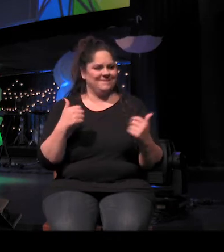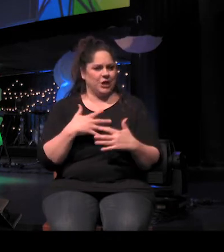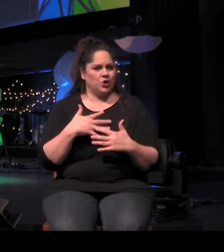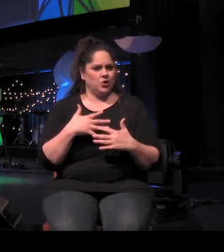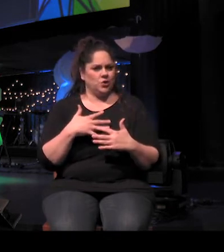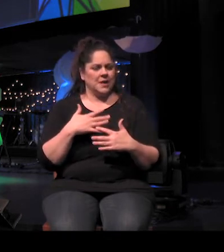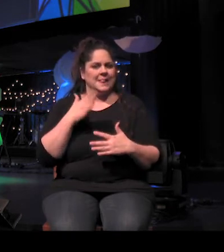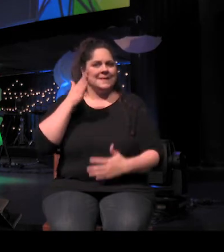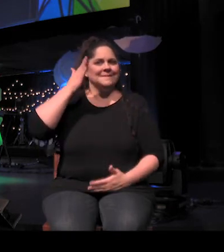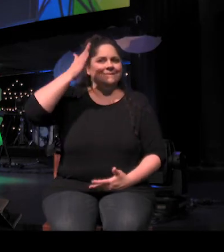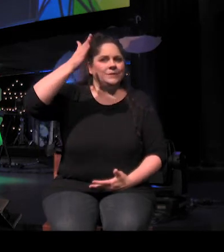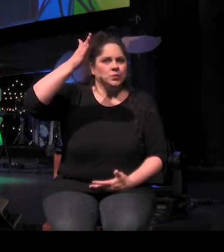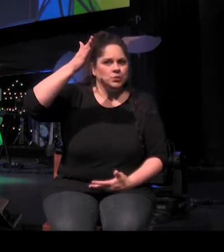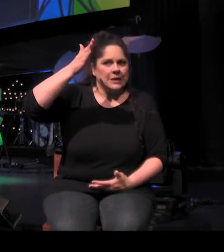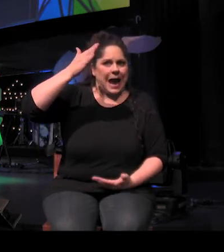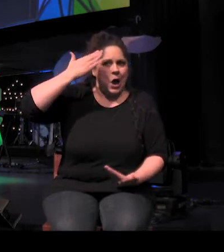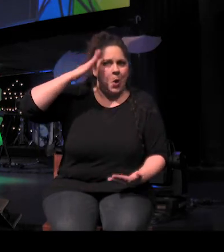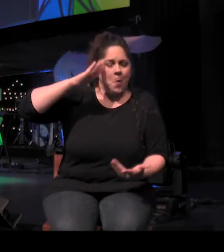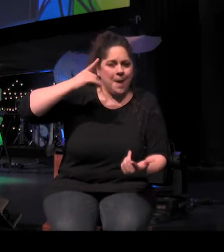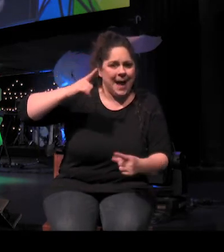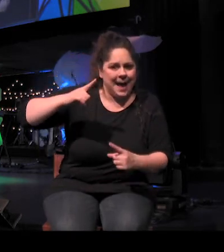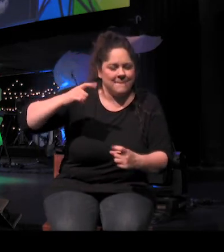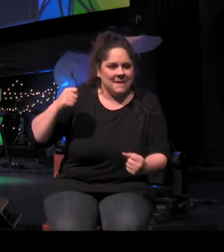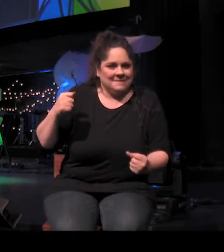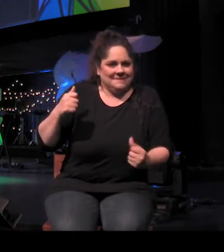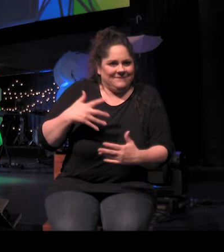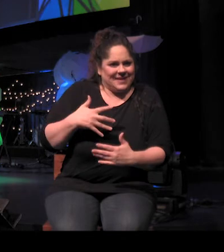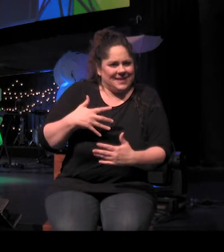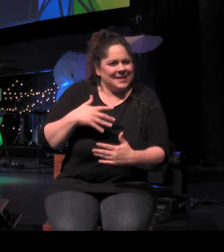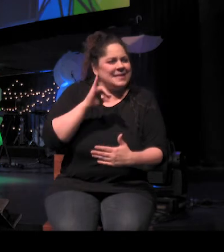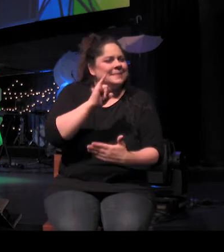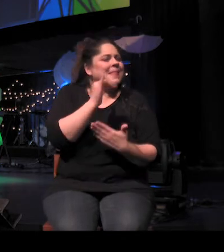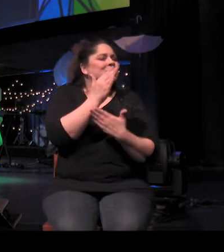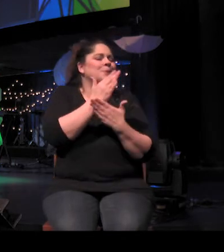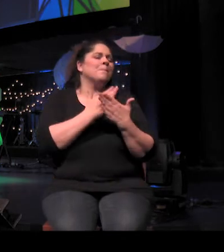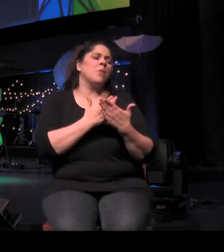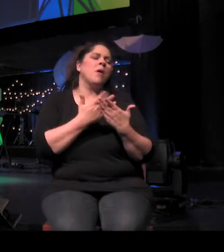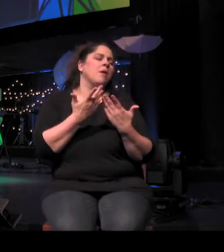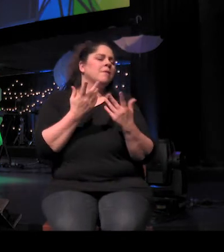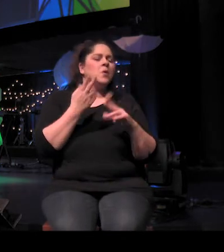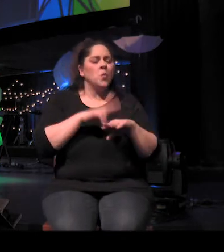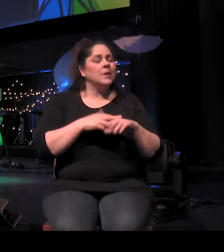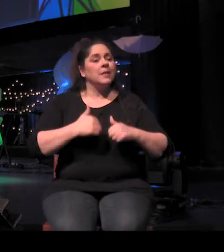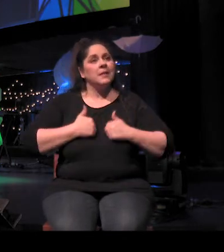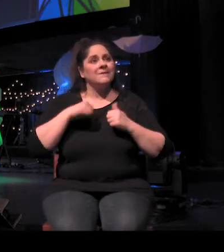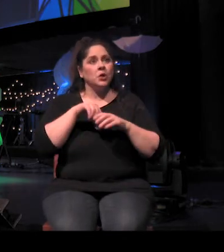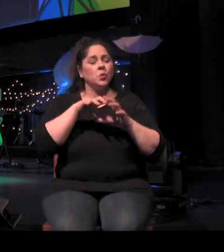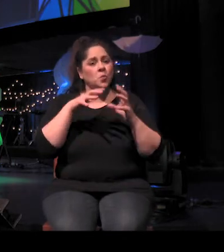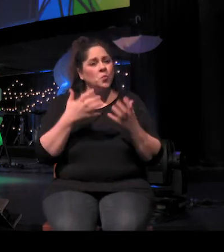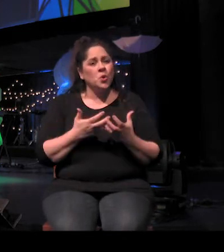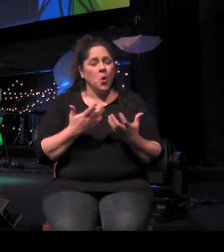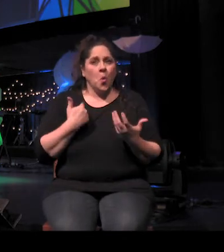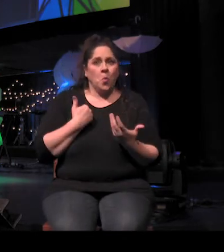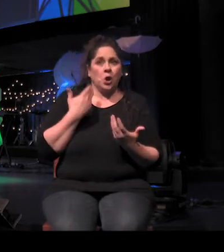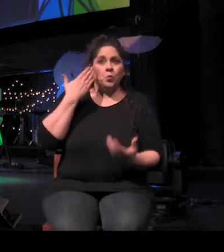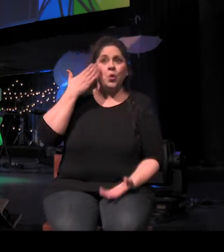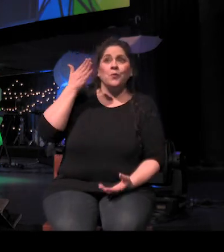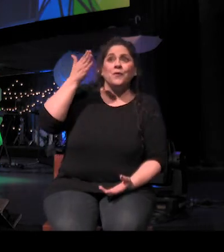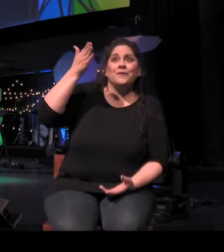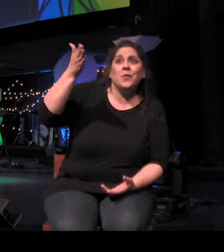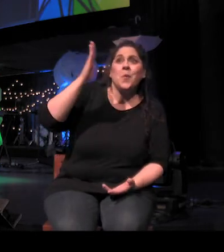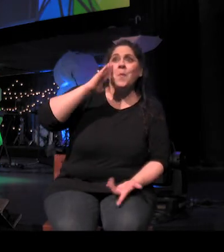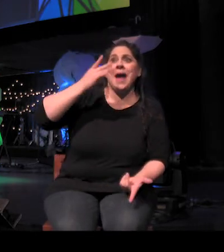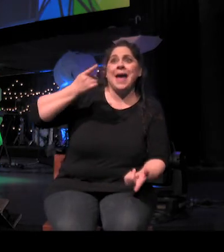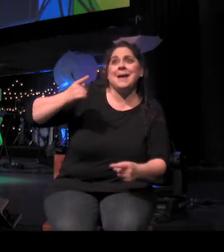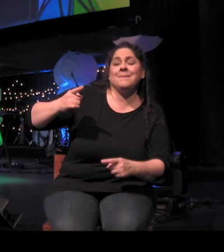future, fear of the unknown. And that's part of living in this world. We don't know what's going to happen in the